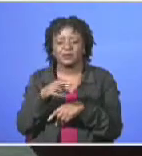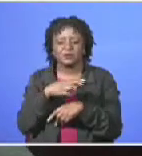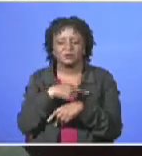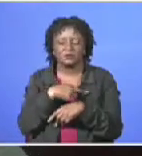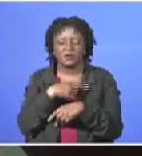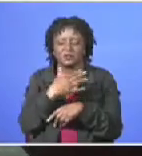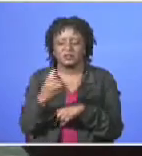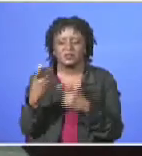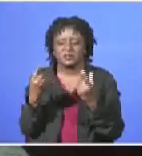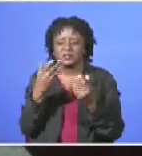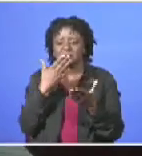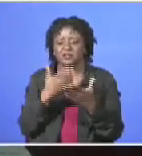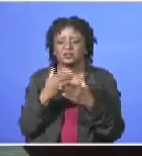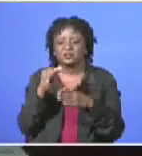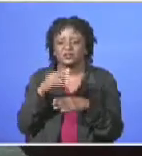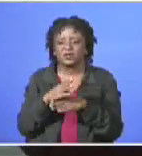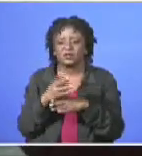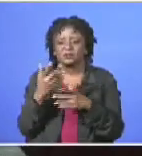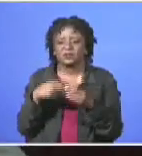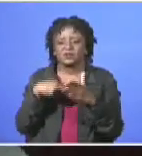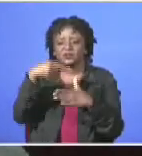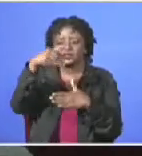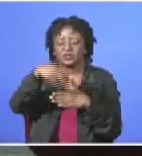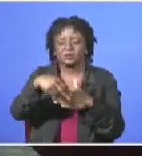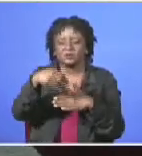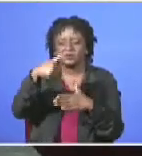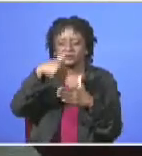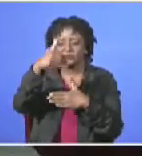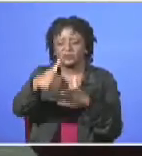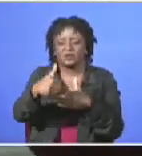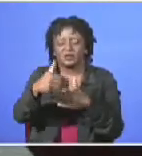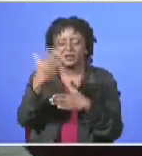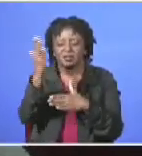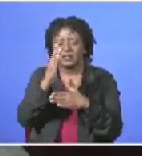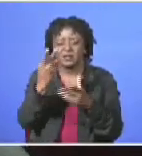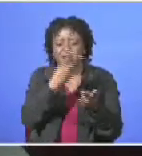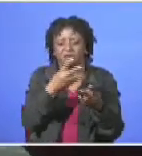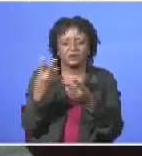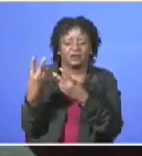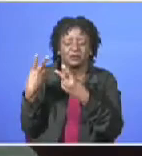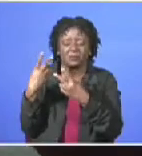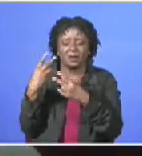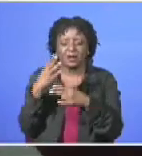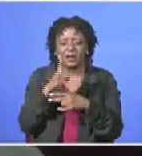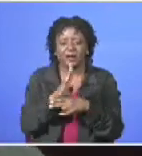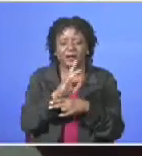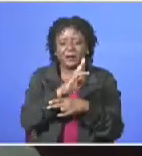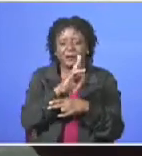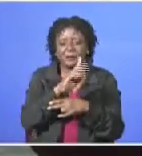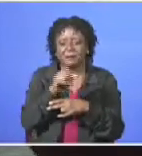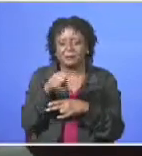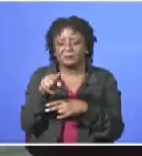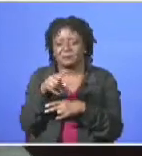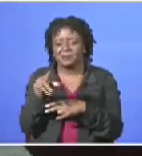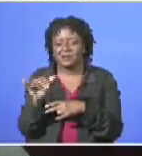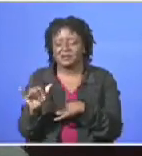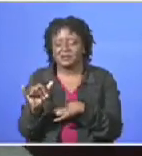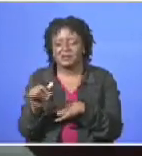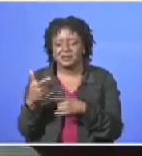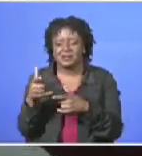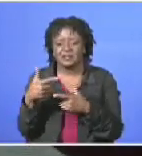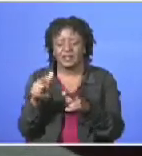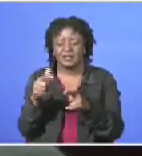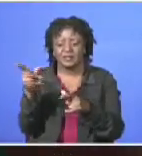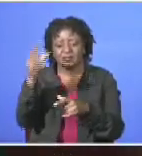did a good job. They jumped out in front and never looked back. Buzzy, well, he let his son